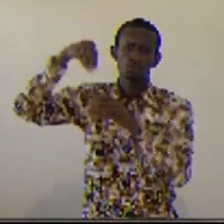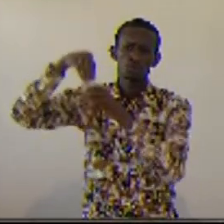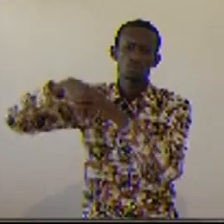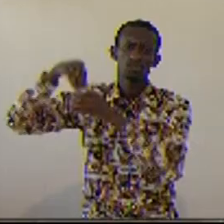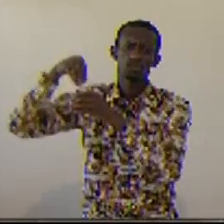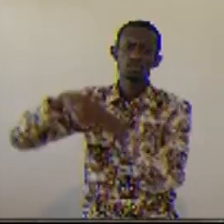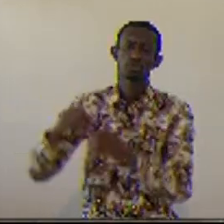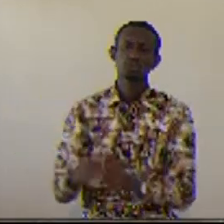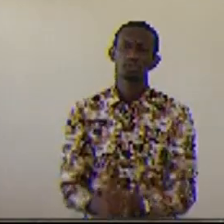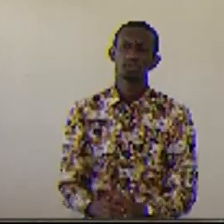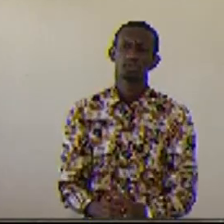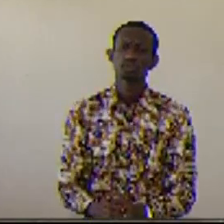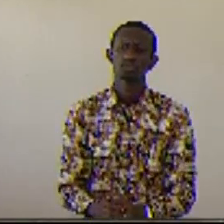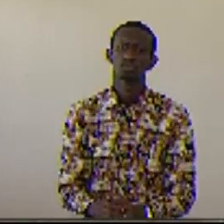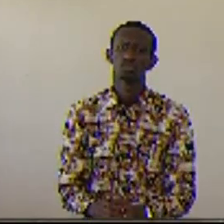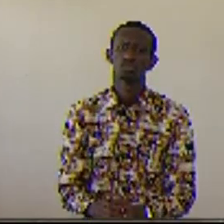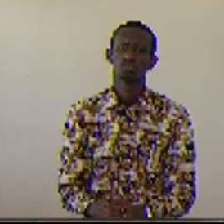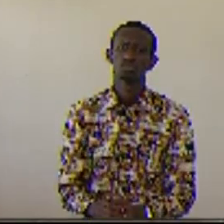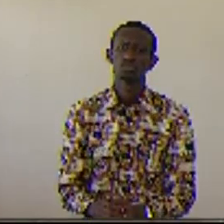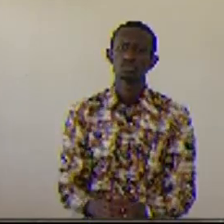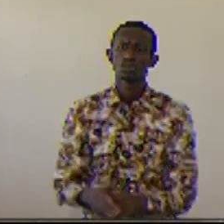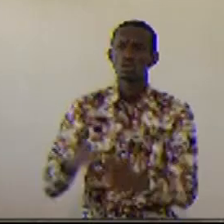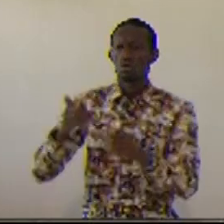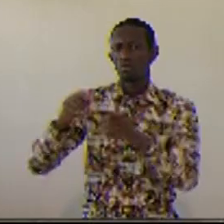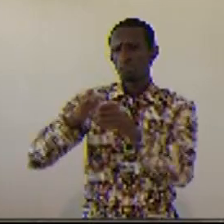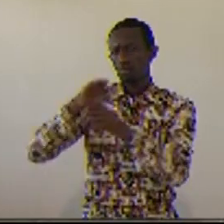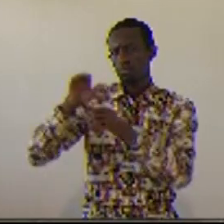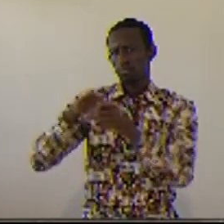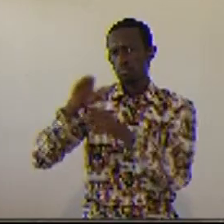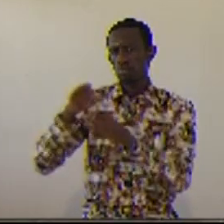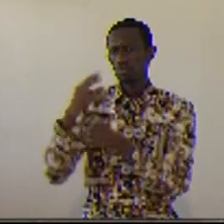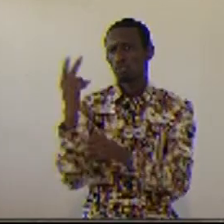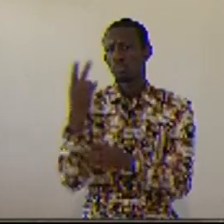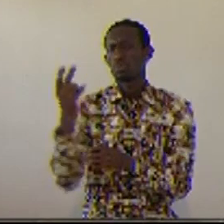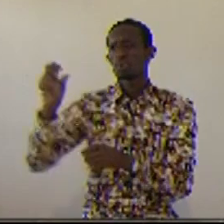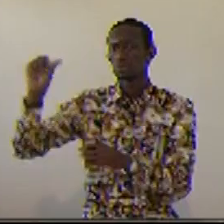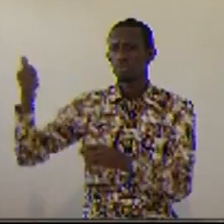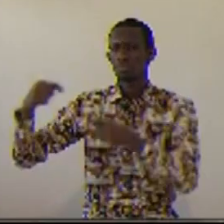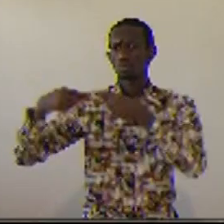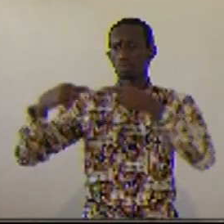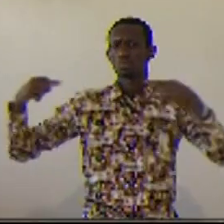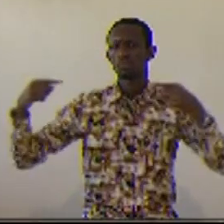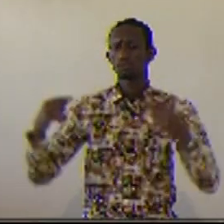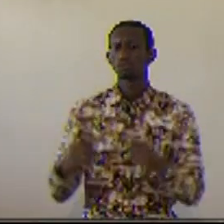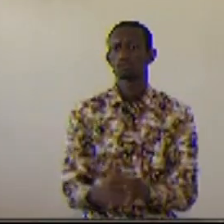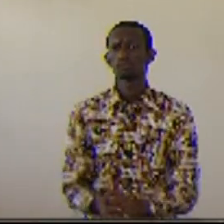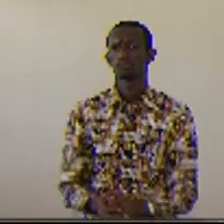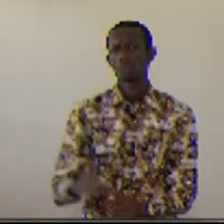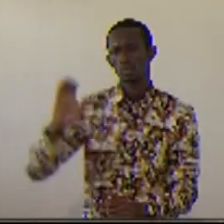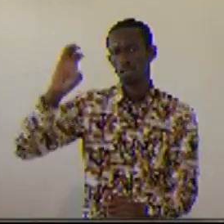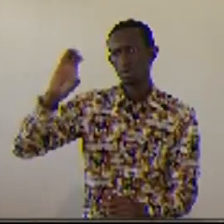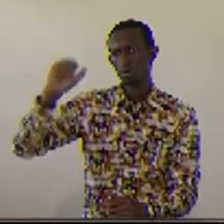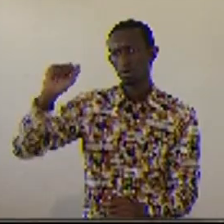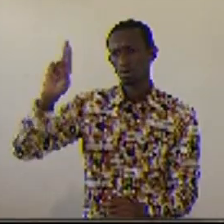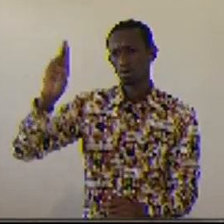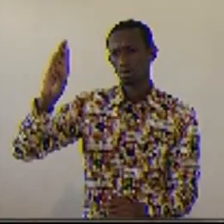this orbital here is overlapping with another one of the carbon here in the bond. So if this